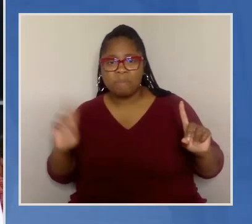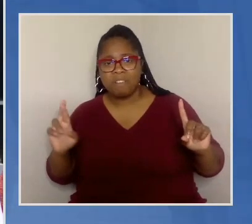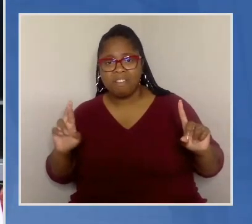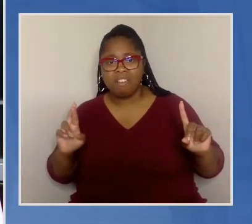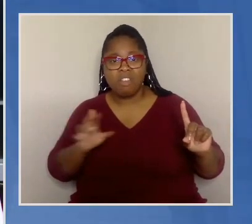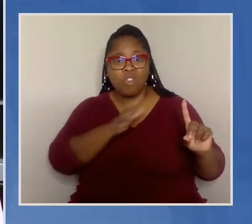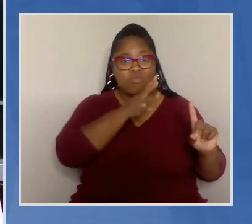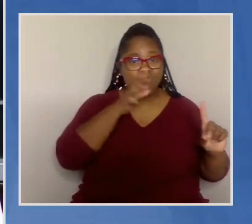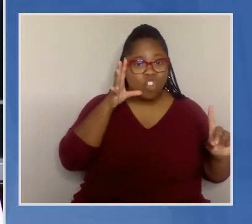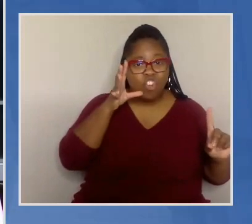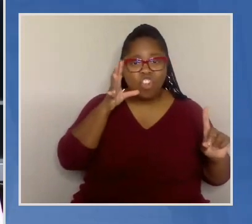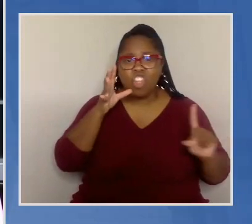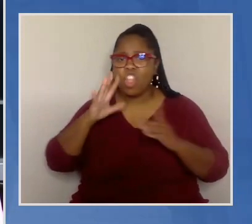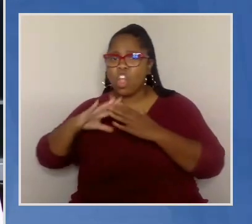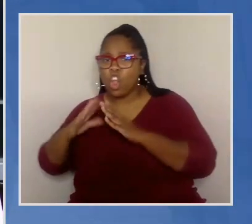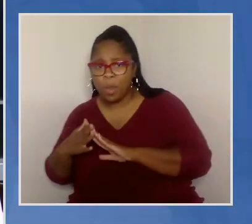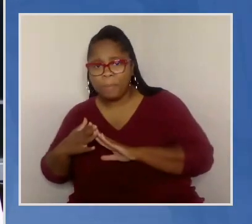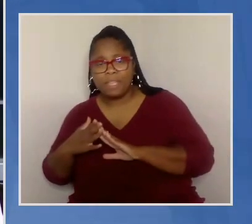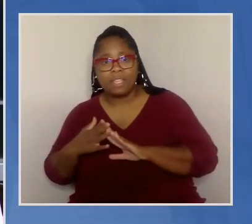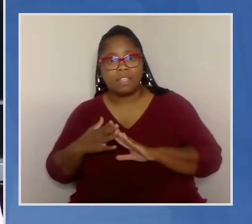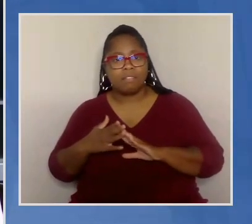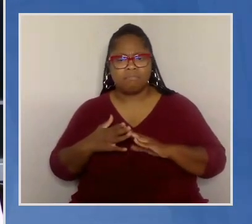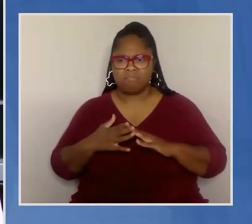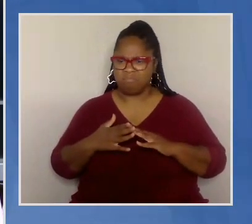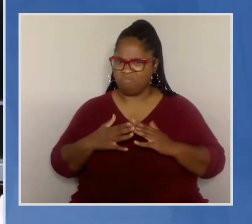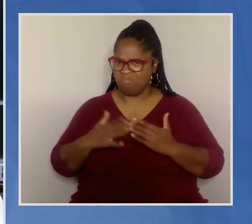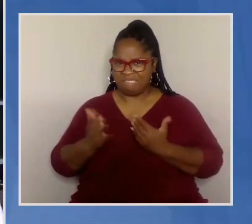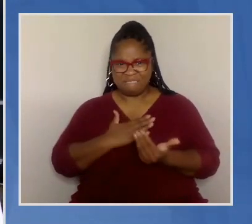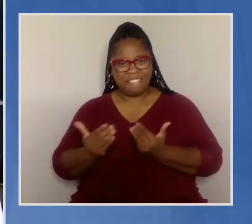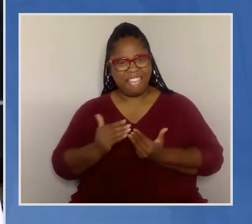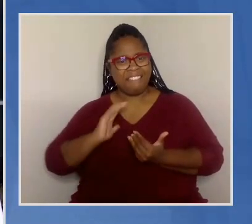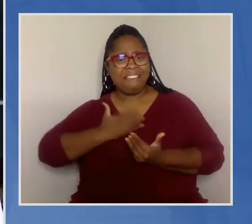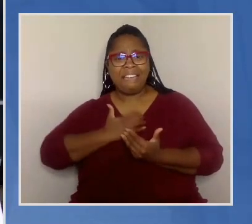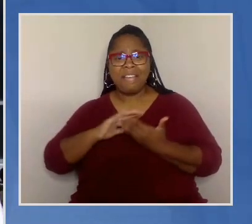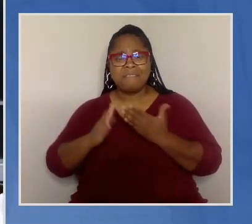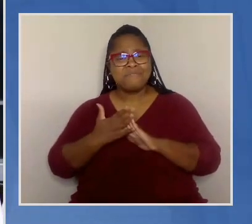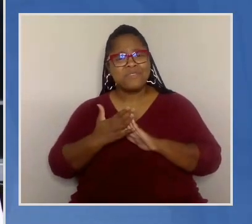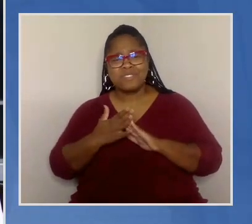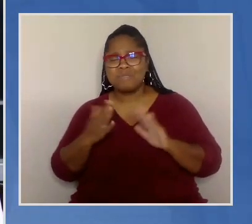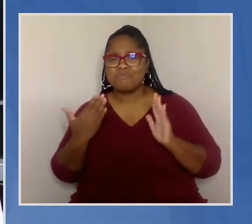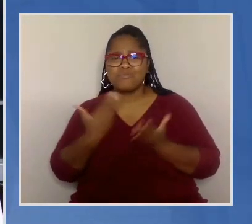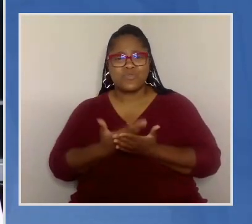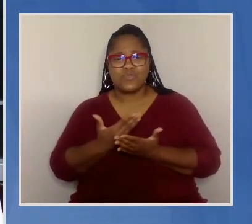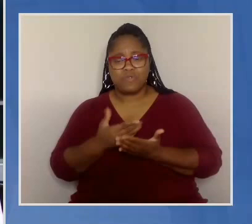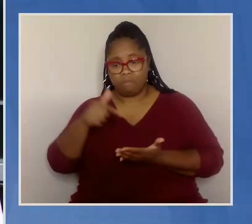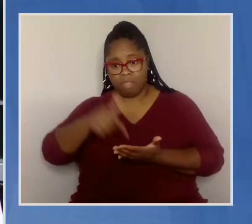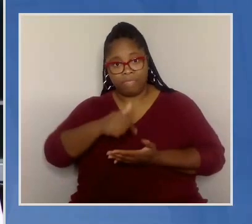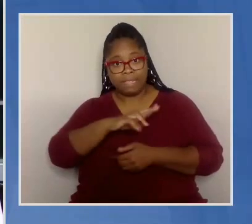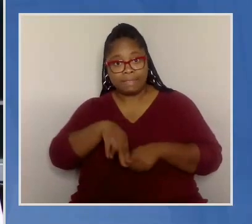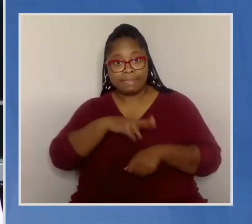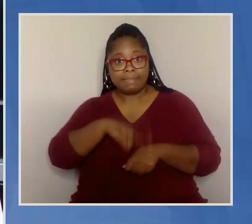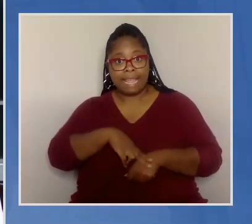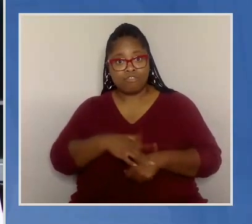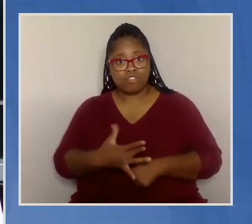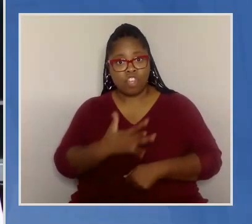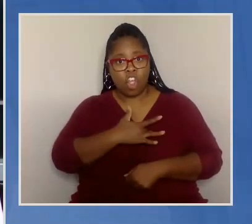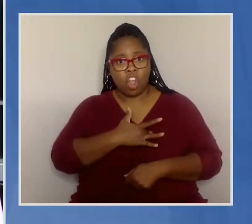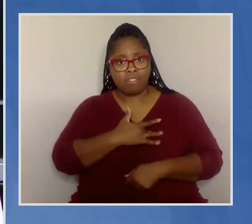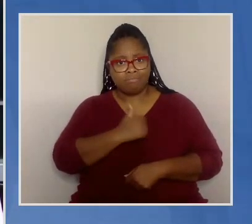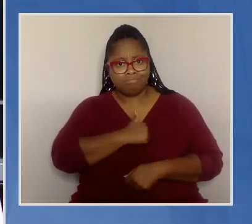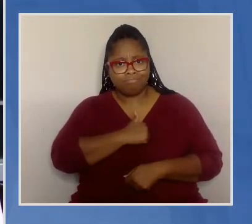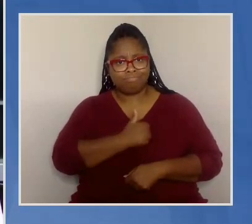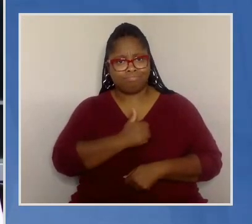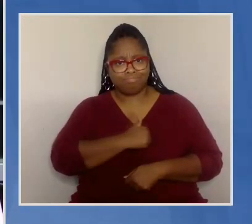Republican, rural and urban, our communities are showing that the heart of this nation